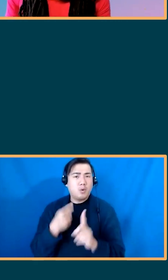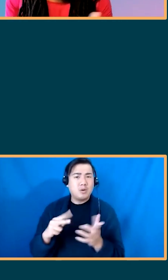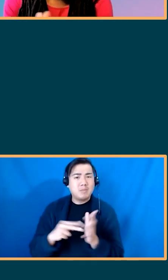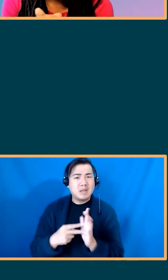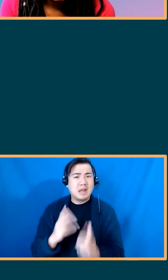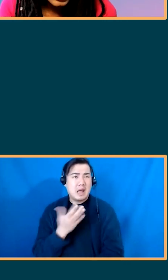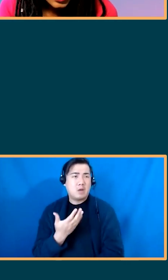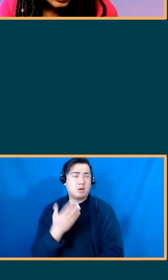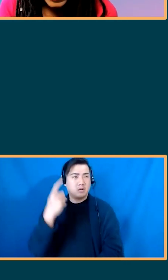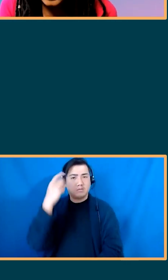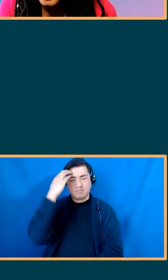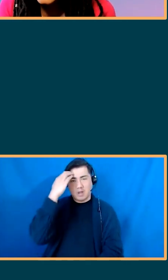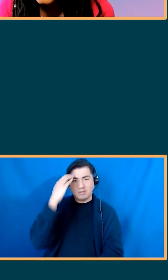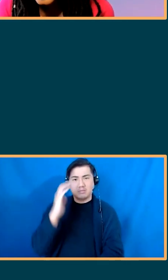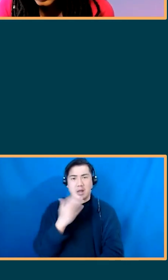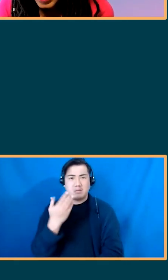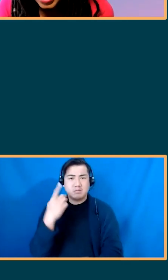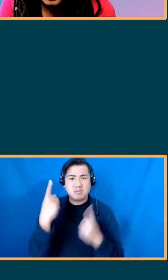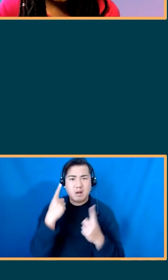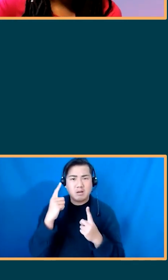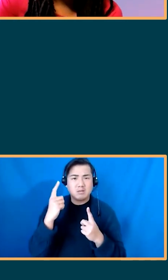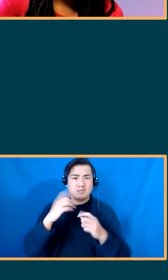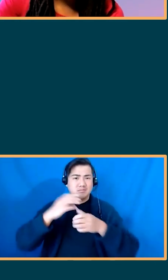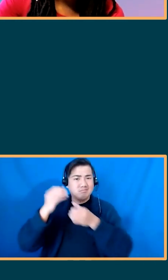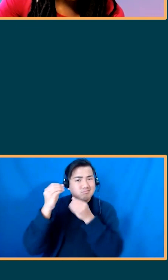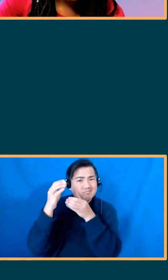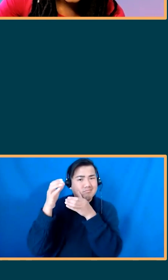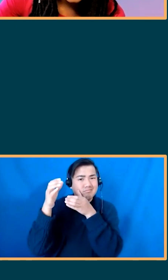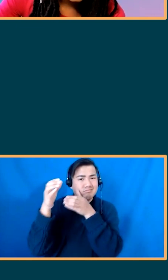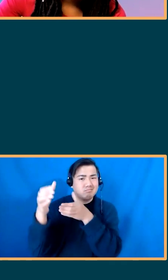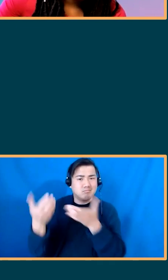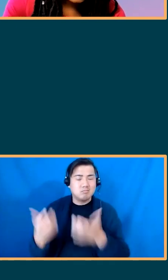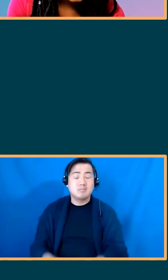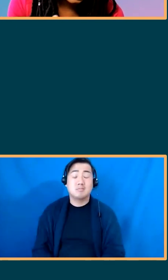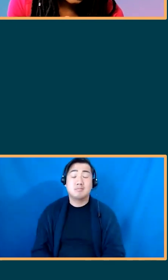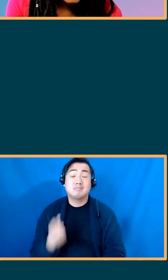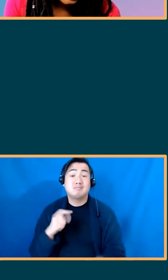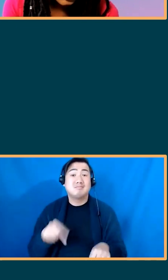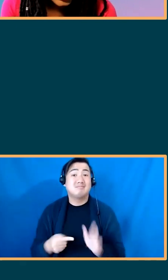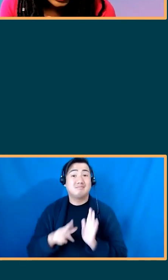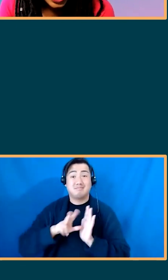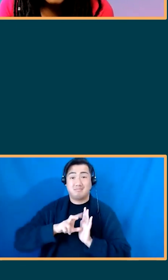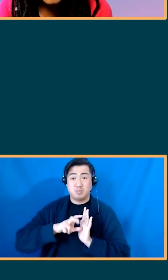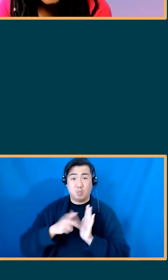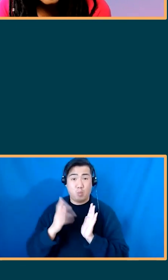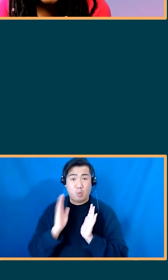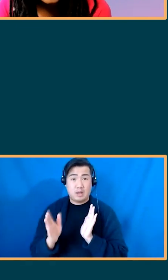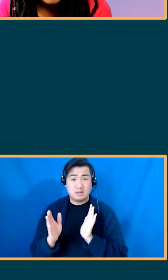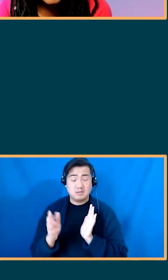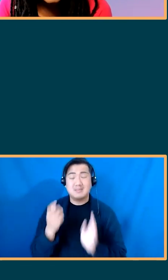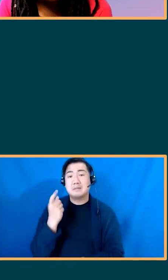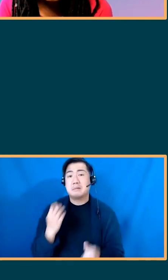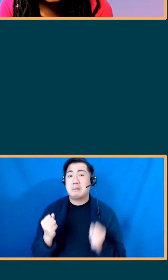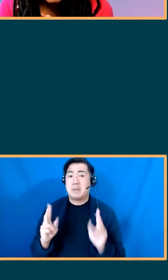being challenged. The show is recorded. Many people depend on the recording afterwards to